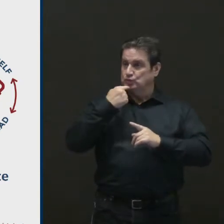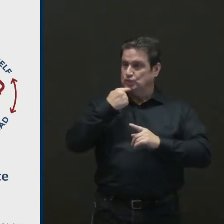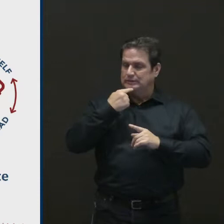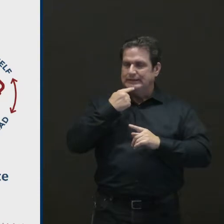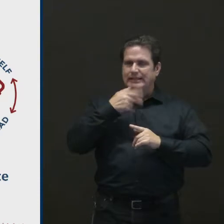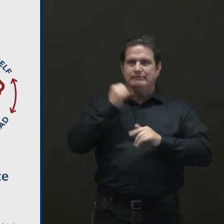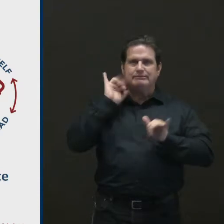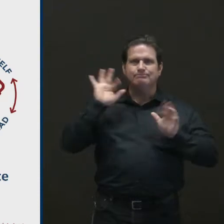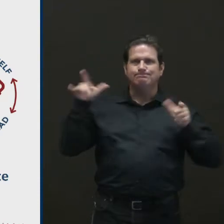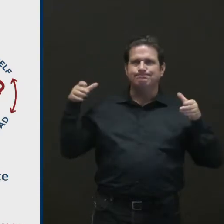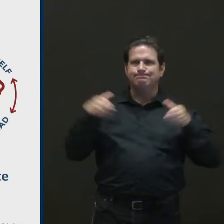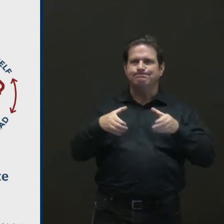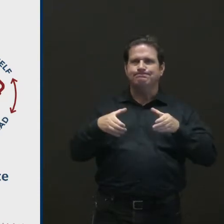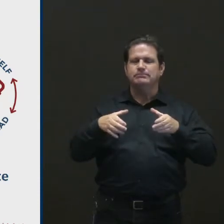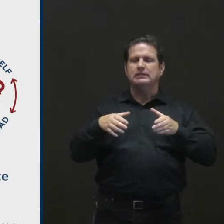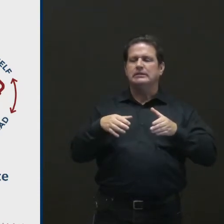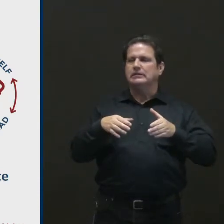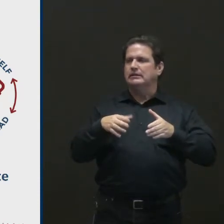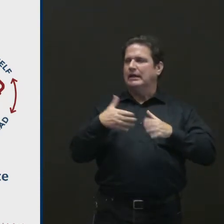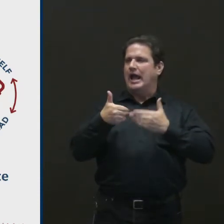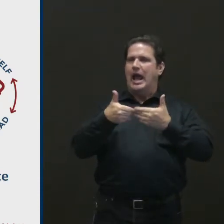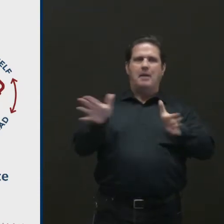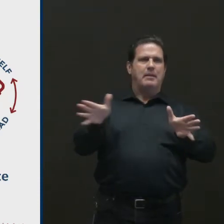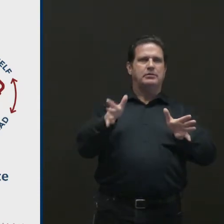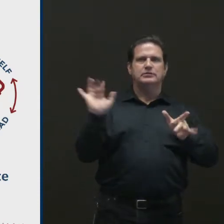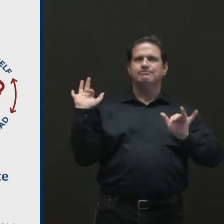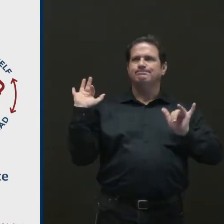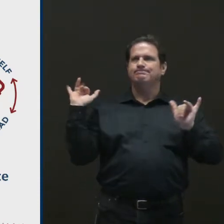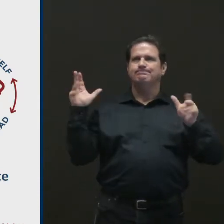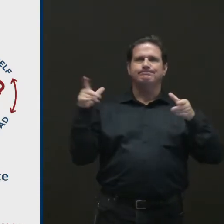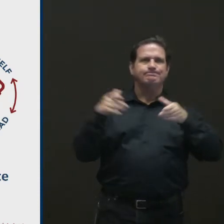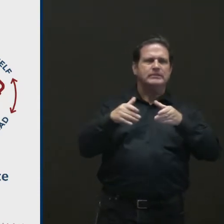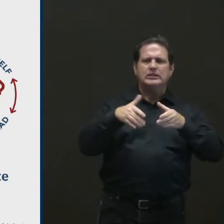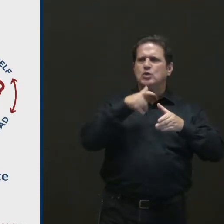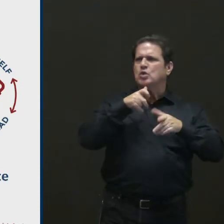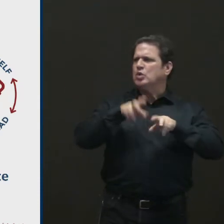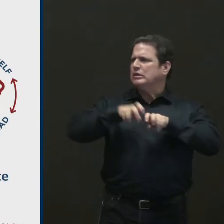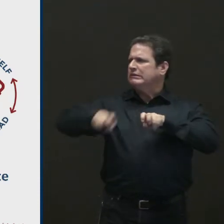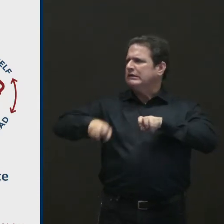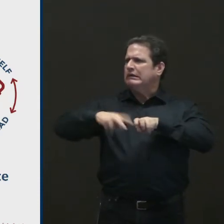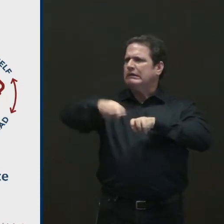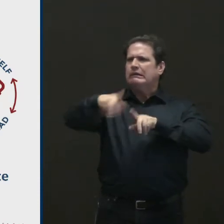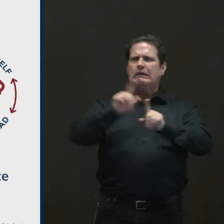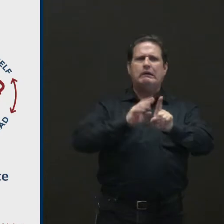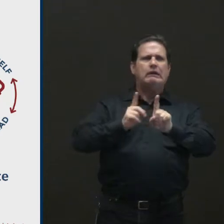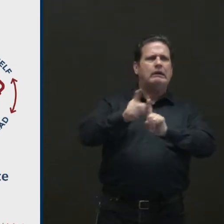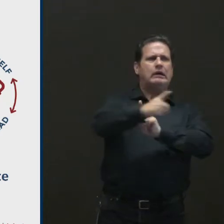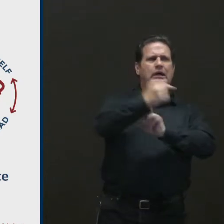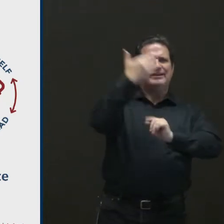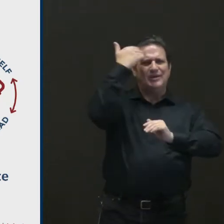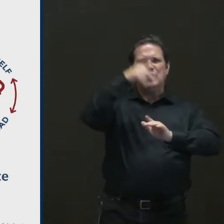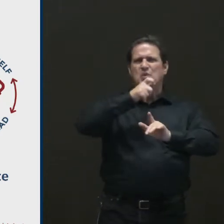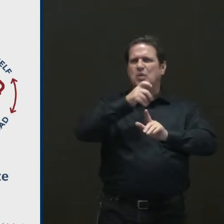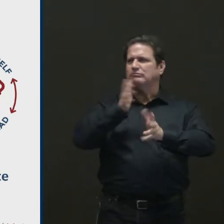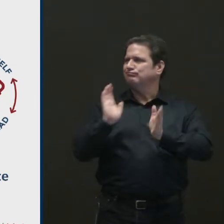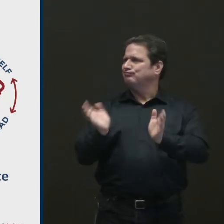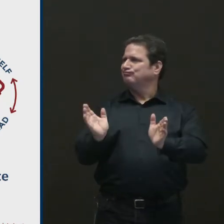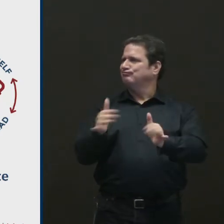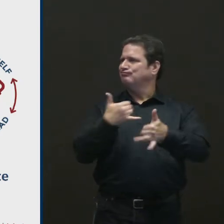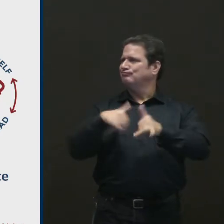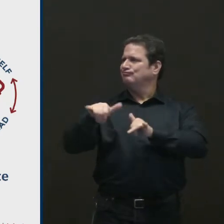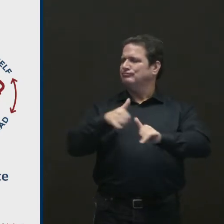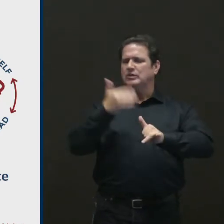large gatherings or public settings where, again, you may not know the person that was sitting next to you or that you were conversing with at a